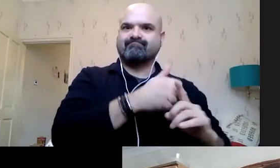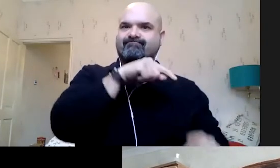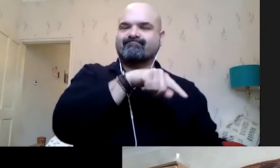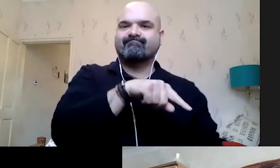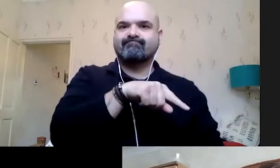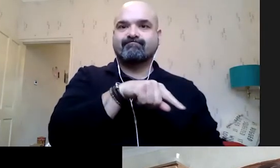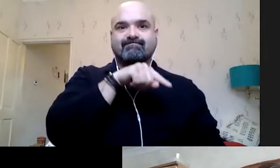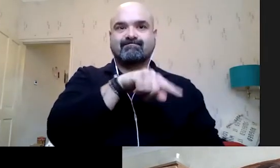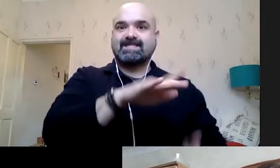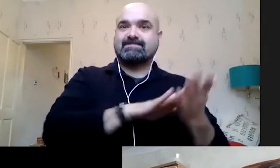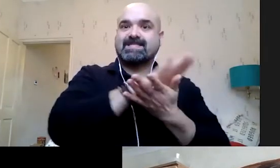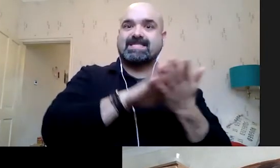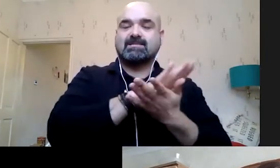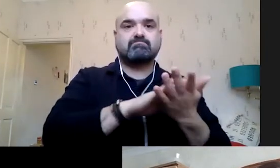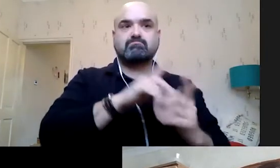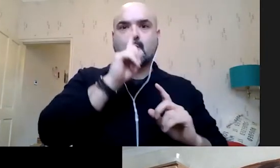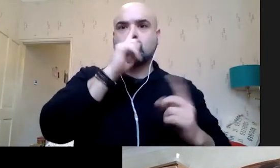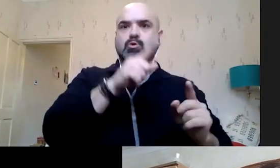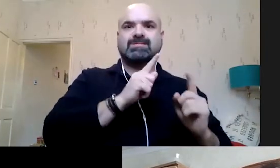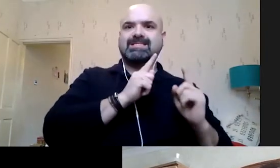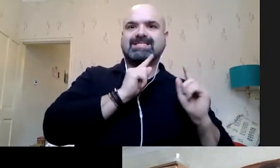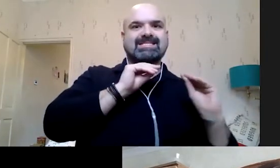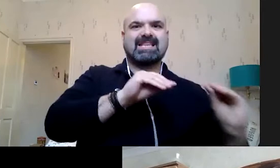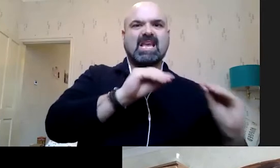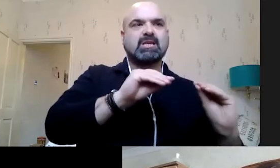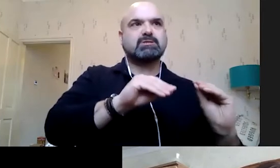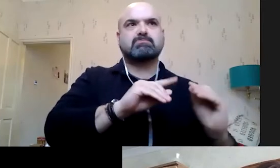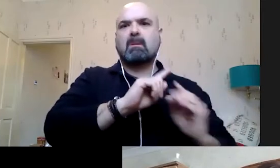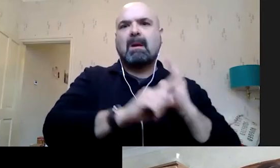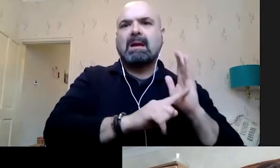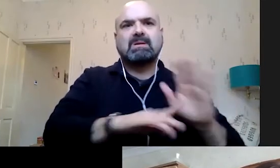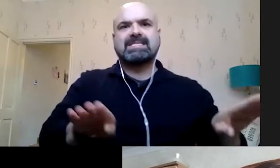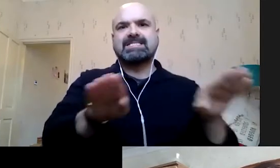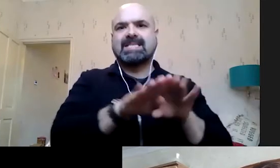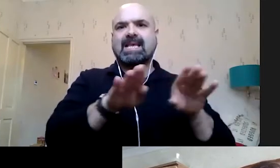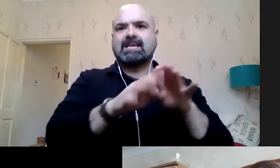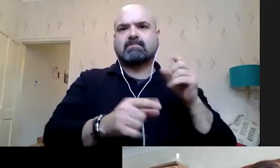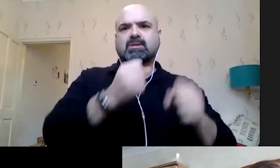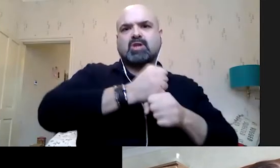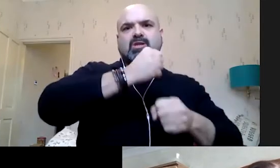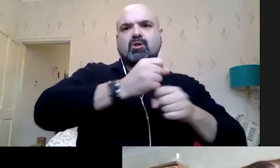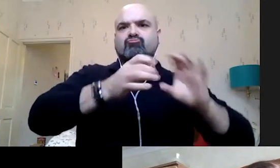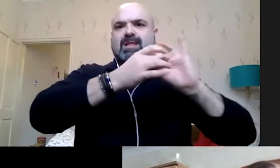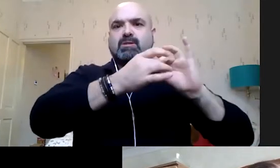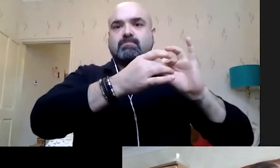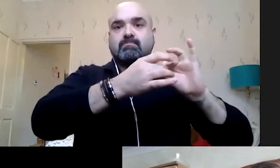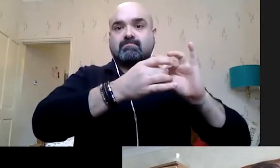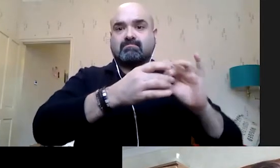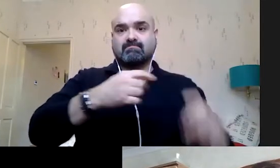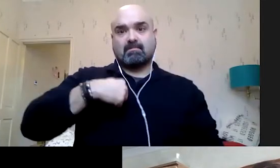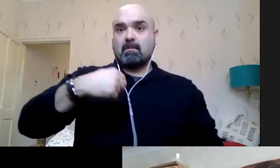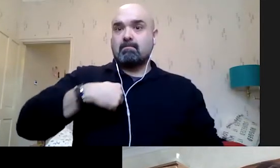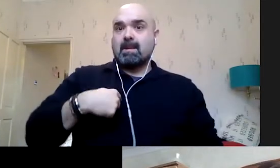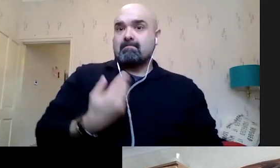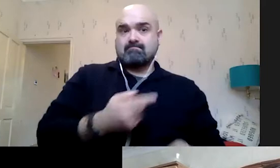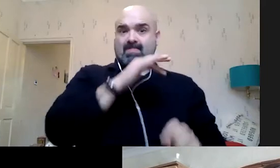that effectively meant that we couldn't teach about same-sex relationships. And I was actually in a relationship, in a same-sex